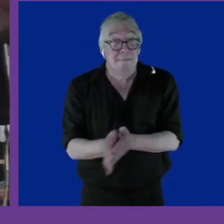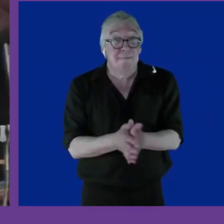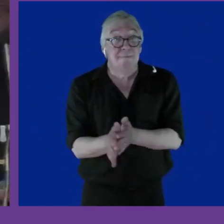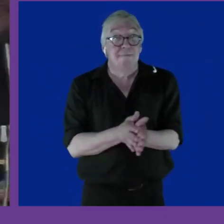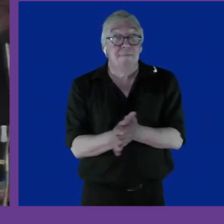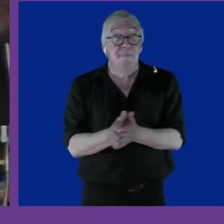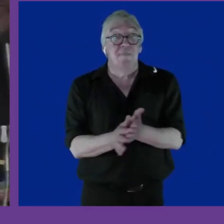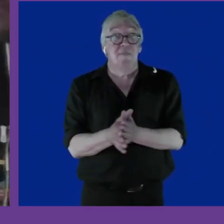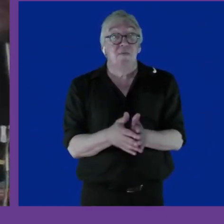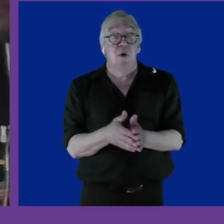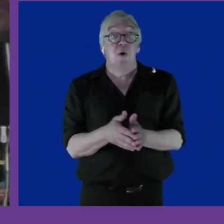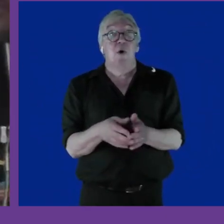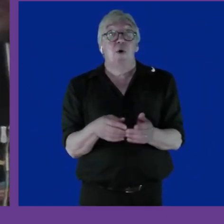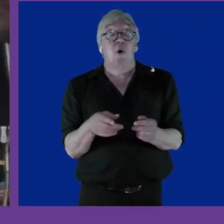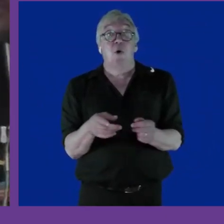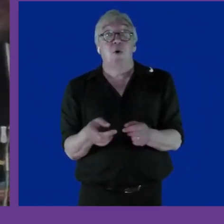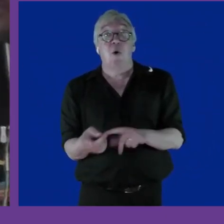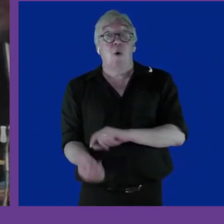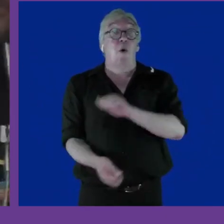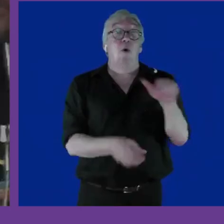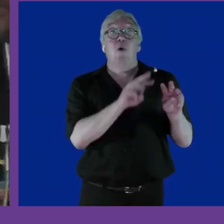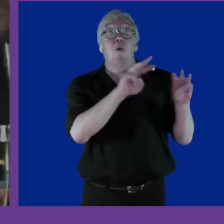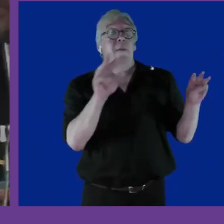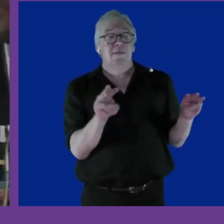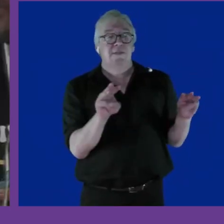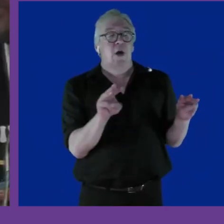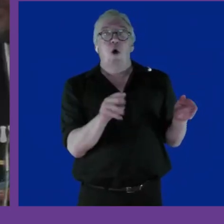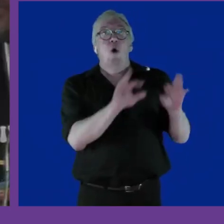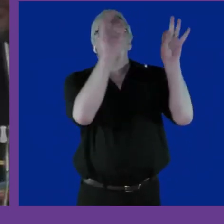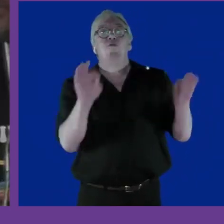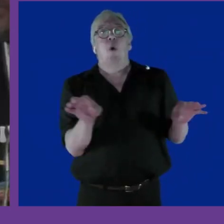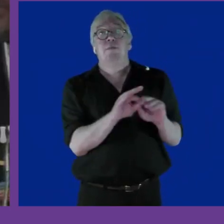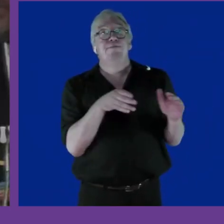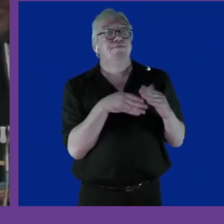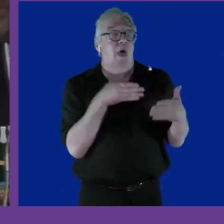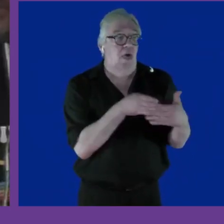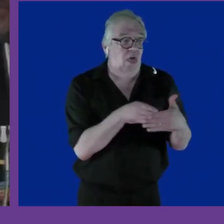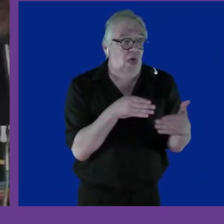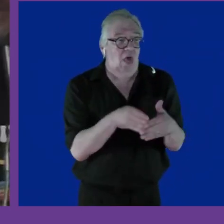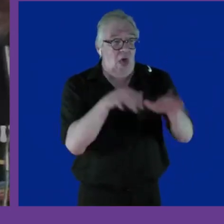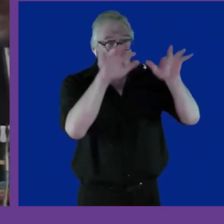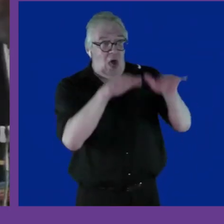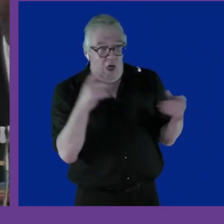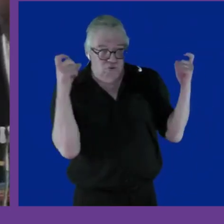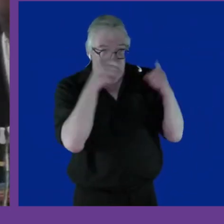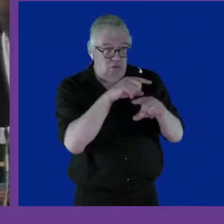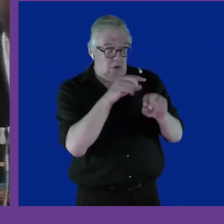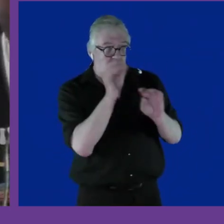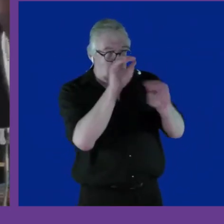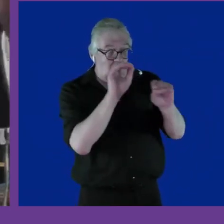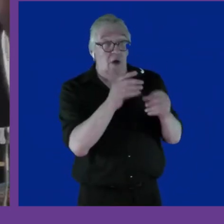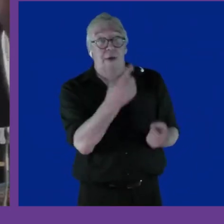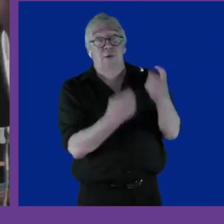usually I am confronted with inaccessible forms, very difficult to fill in information, lots